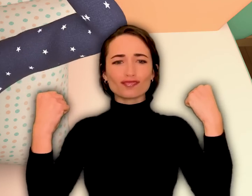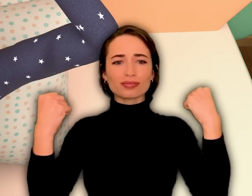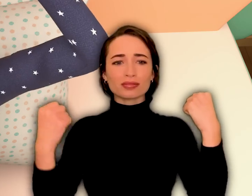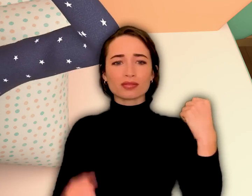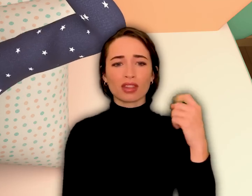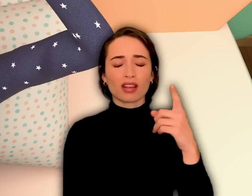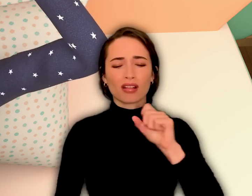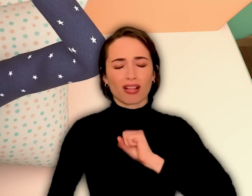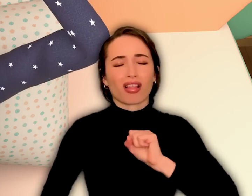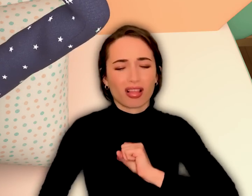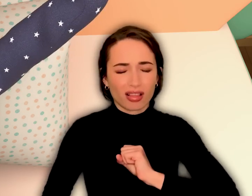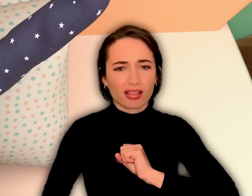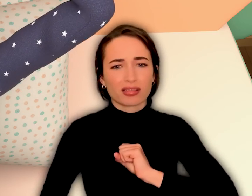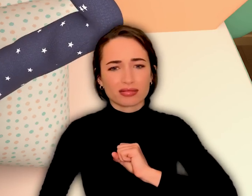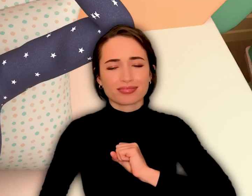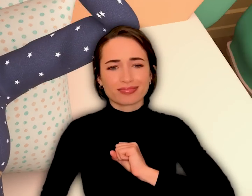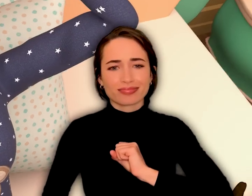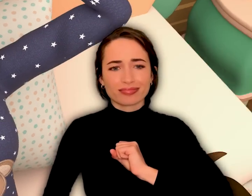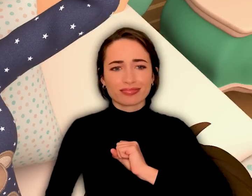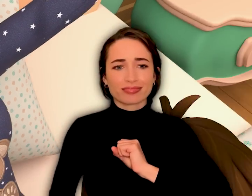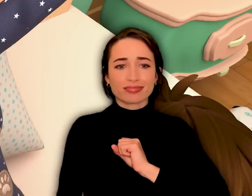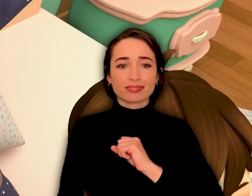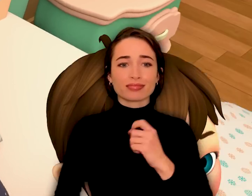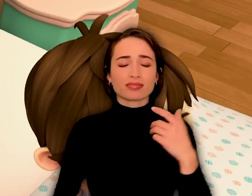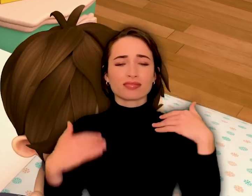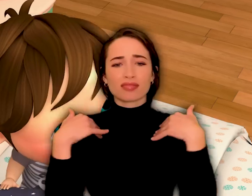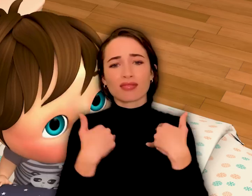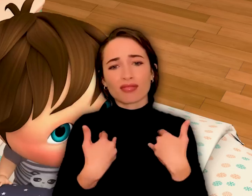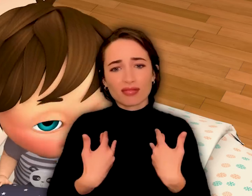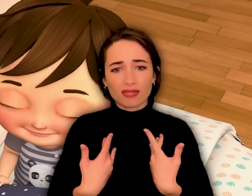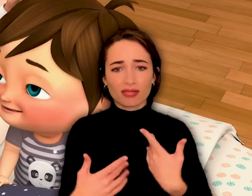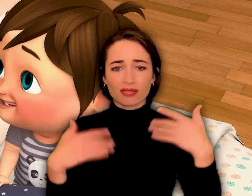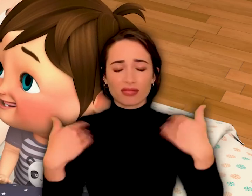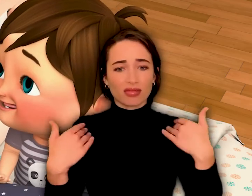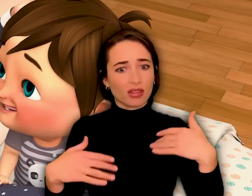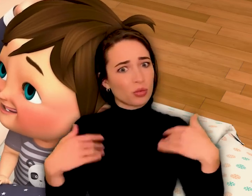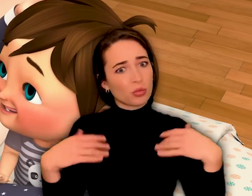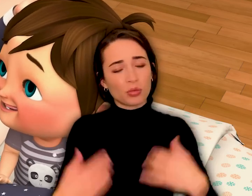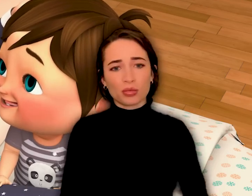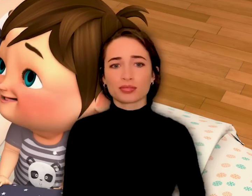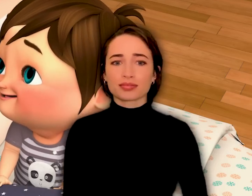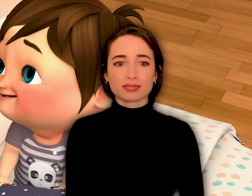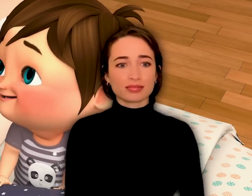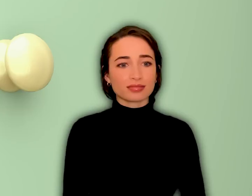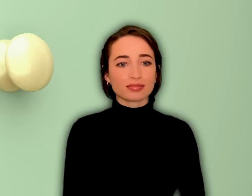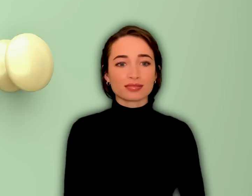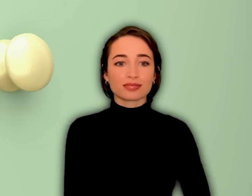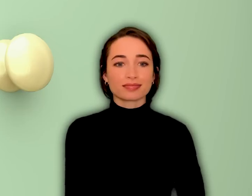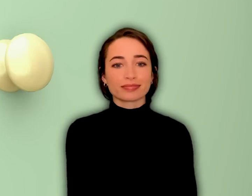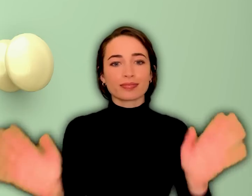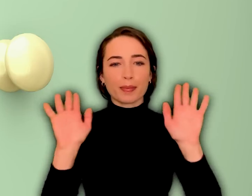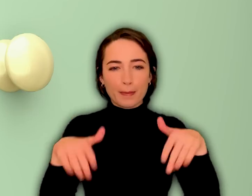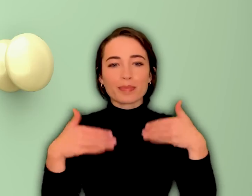but only a weak cough was her reply she was so tired and that was no lie and